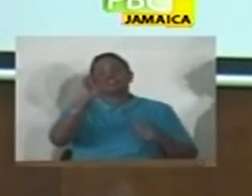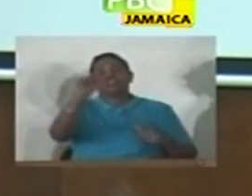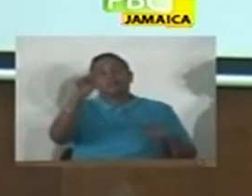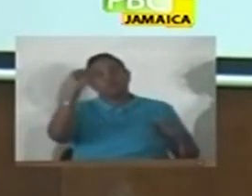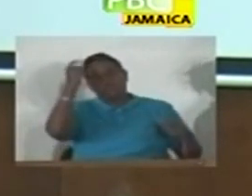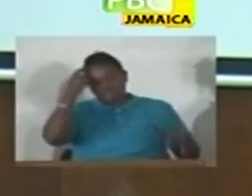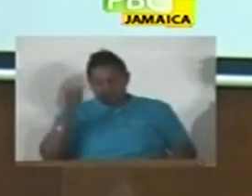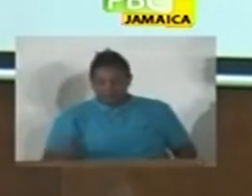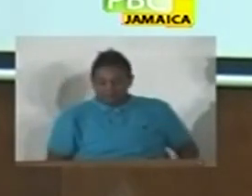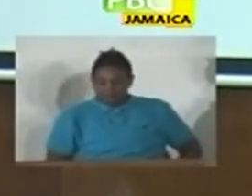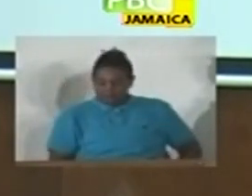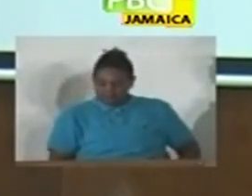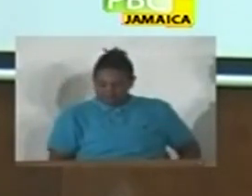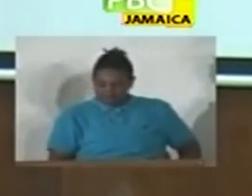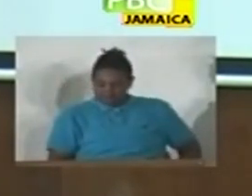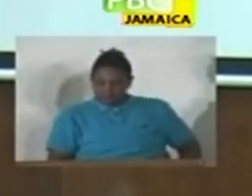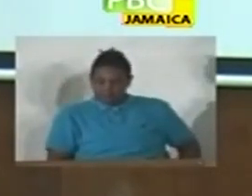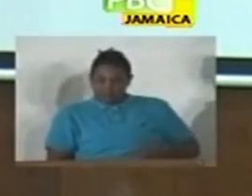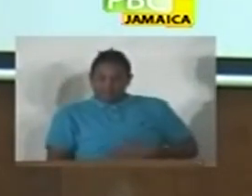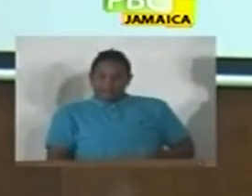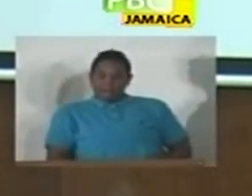Party.